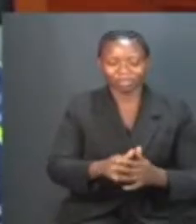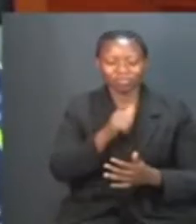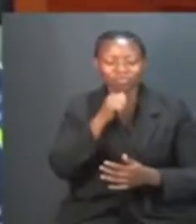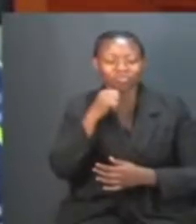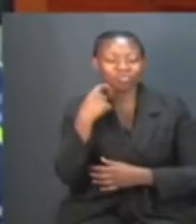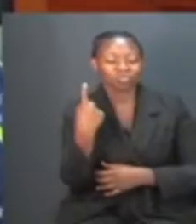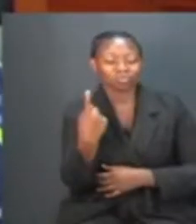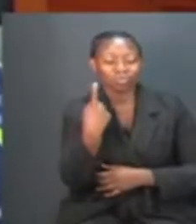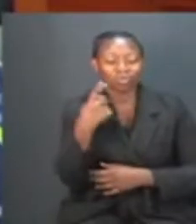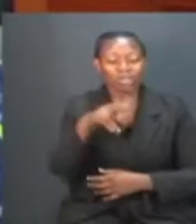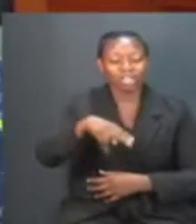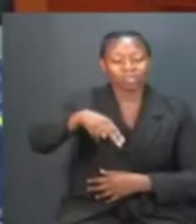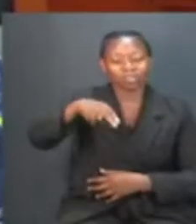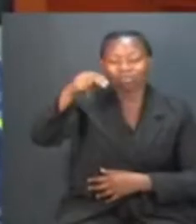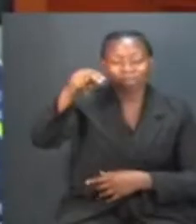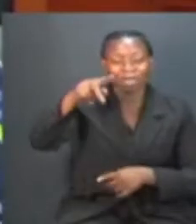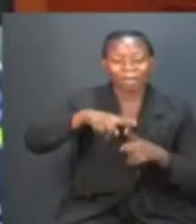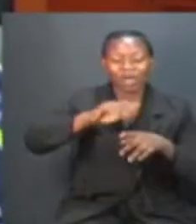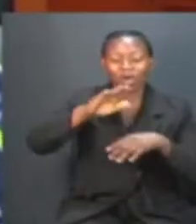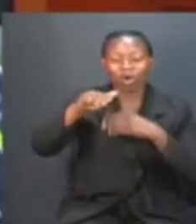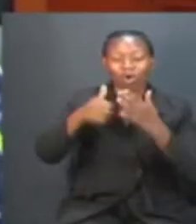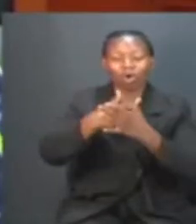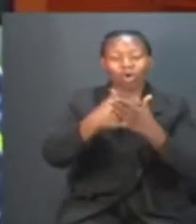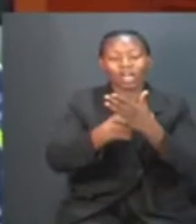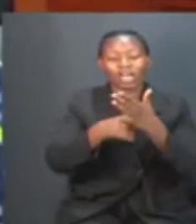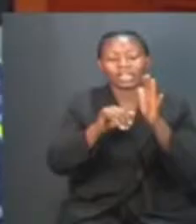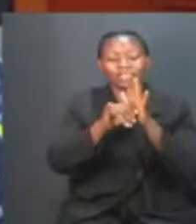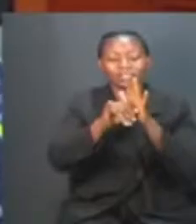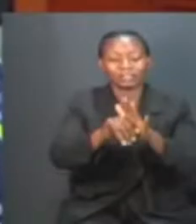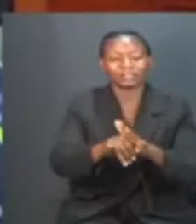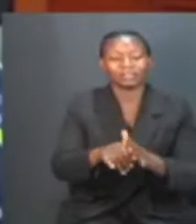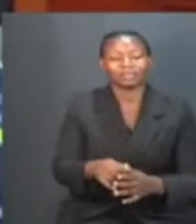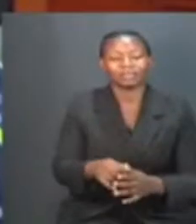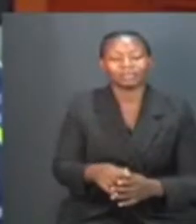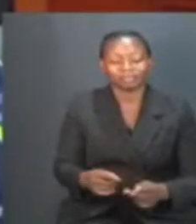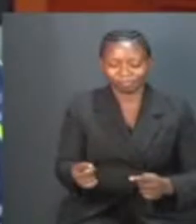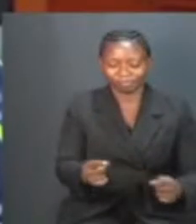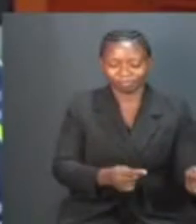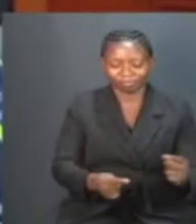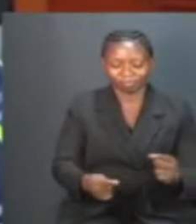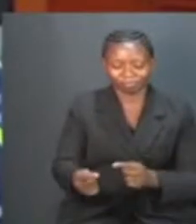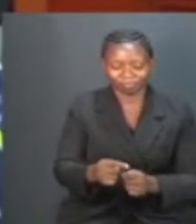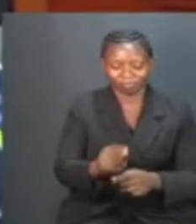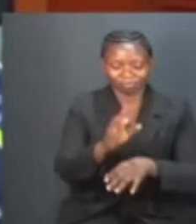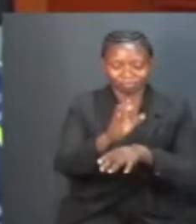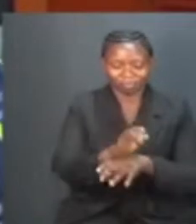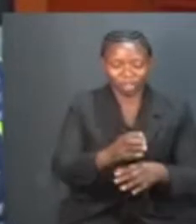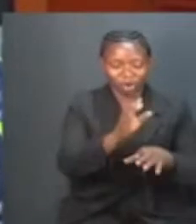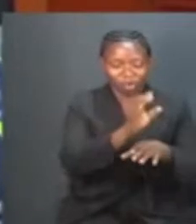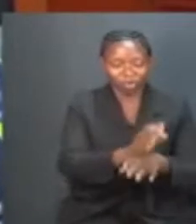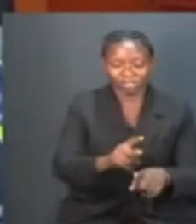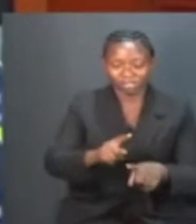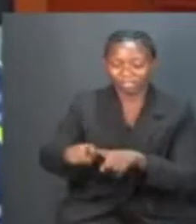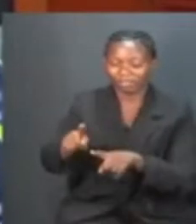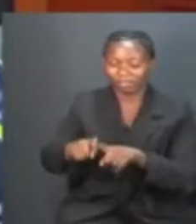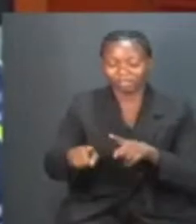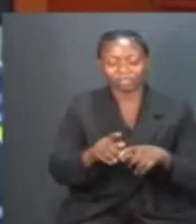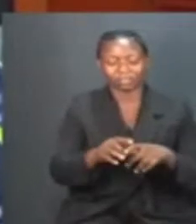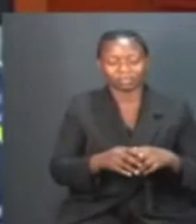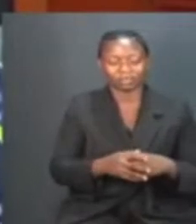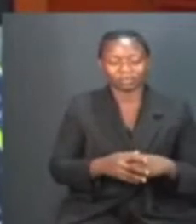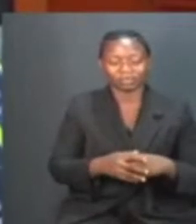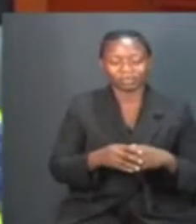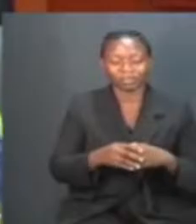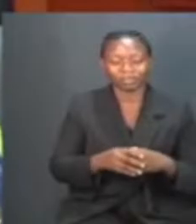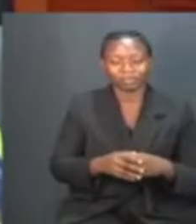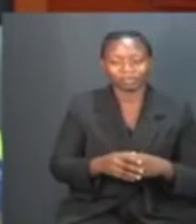only northern but Ghanaian identity, weaving past cultural differences and ethnic